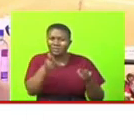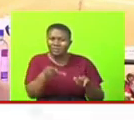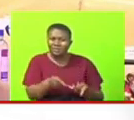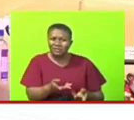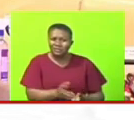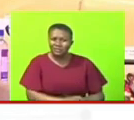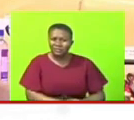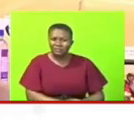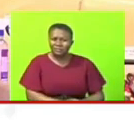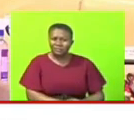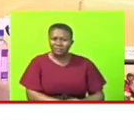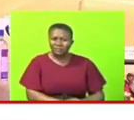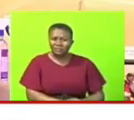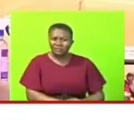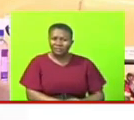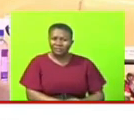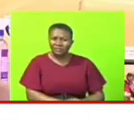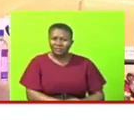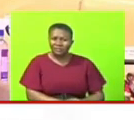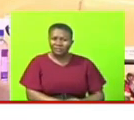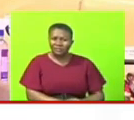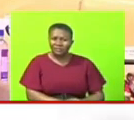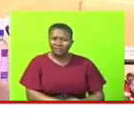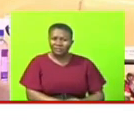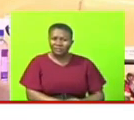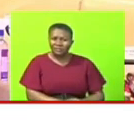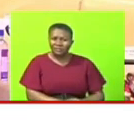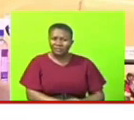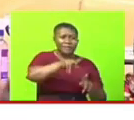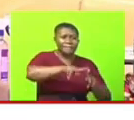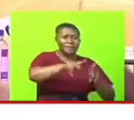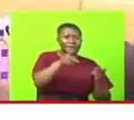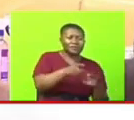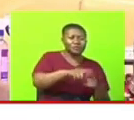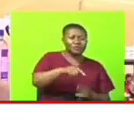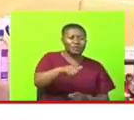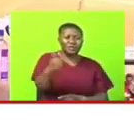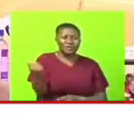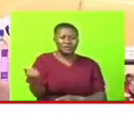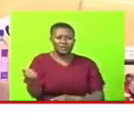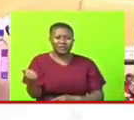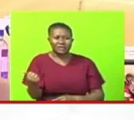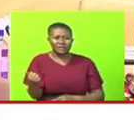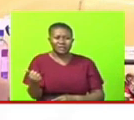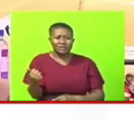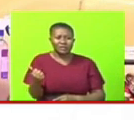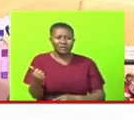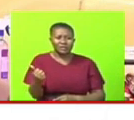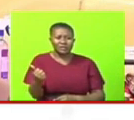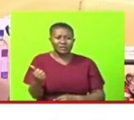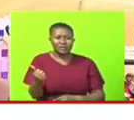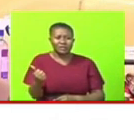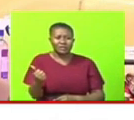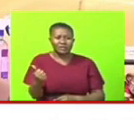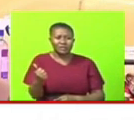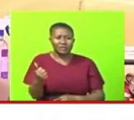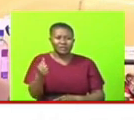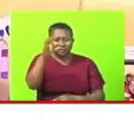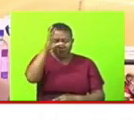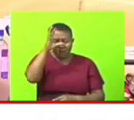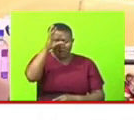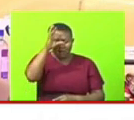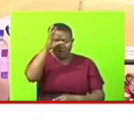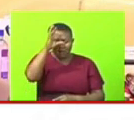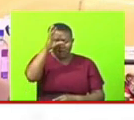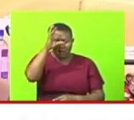determined? If the Supreme Court forms the view that it's already determined, but it's likely to happen again, then the